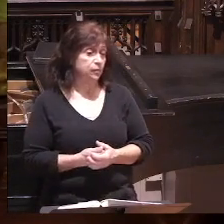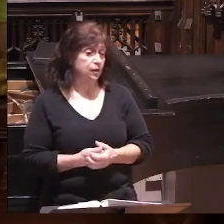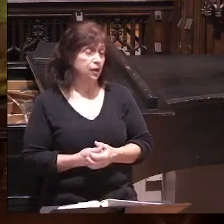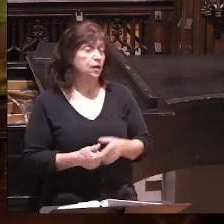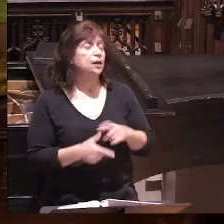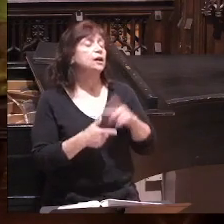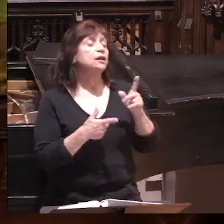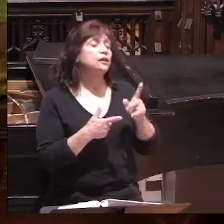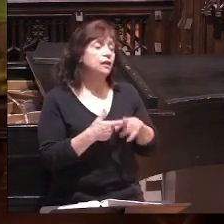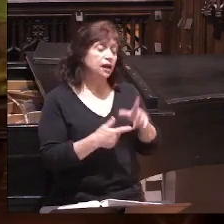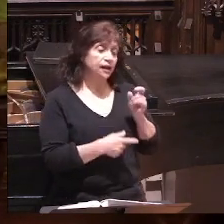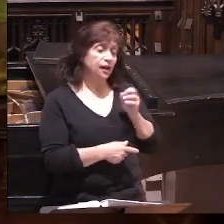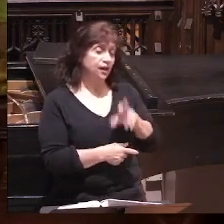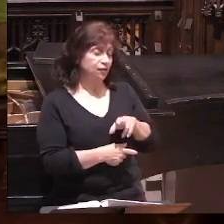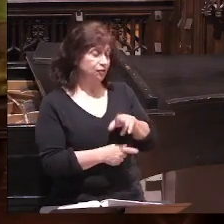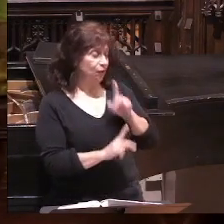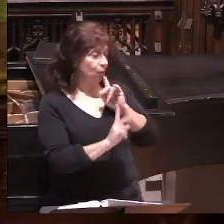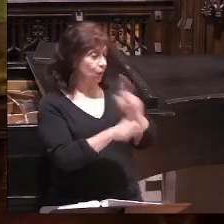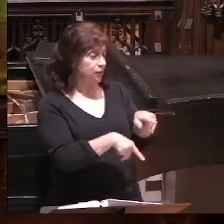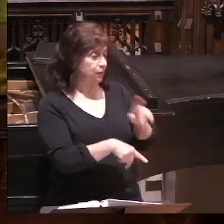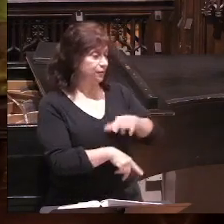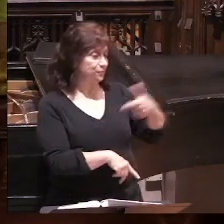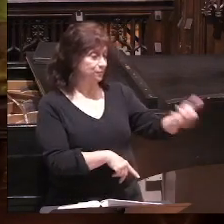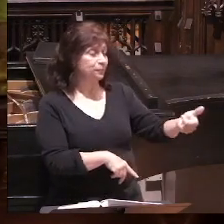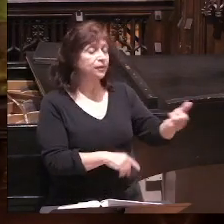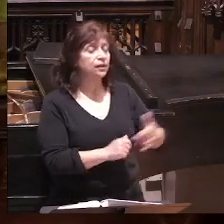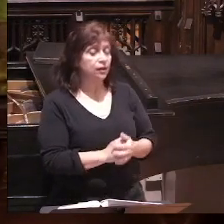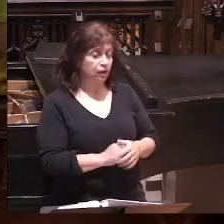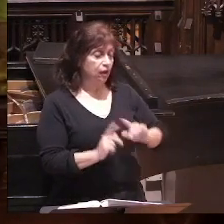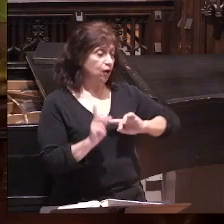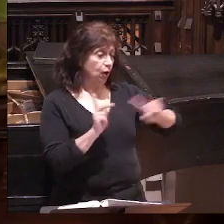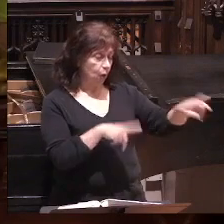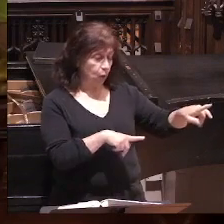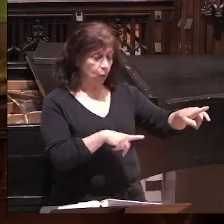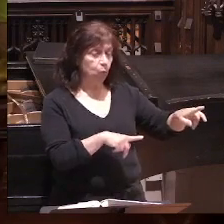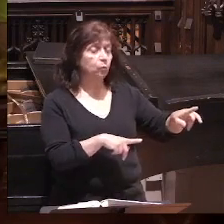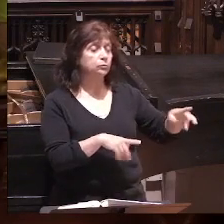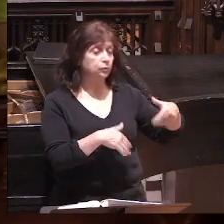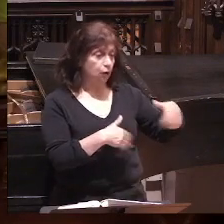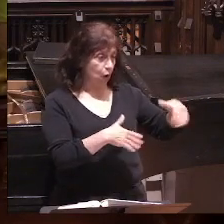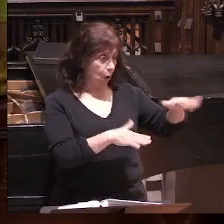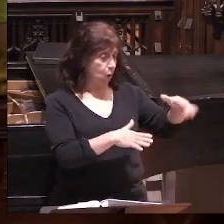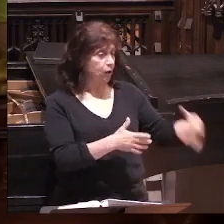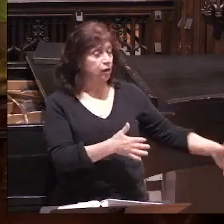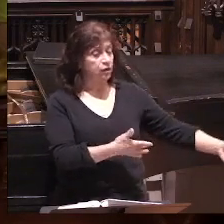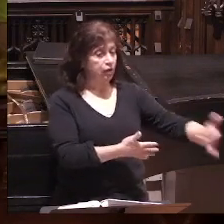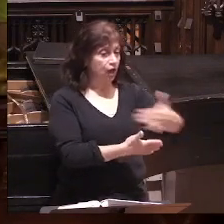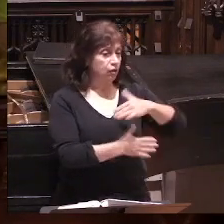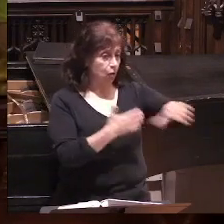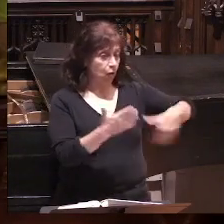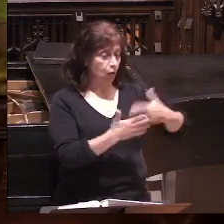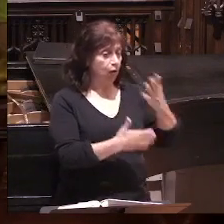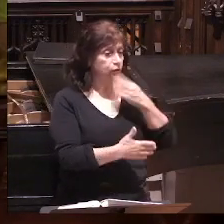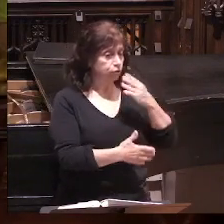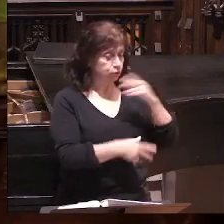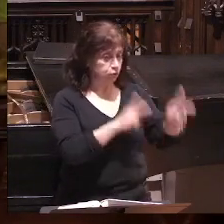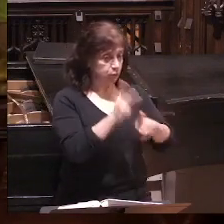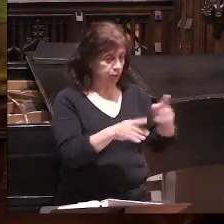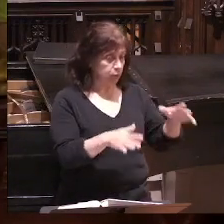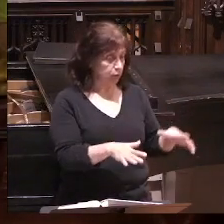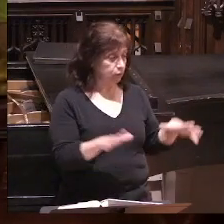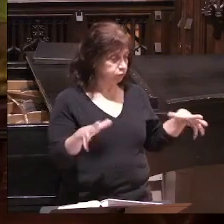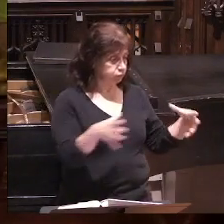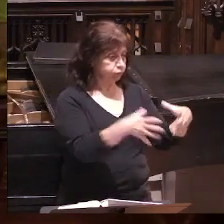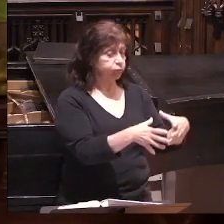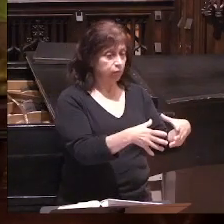Then Esther sent back a reply to Mordecai, go gather all the Jews to be found in Susa and hold